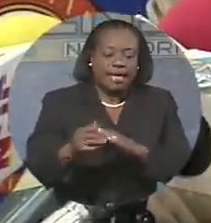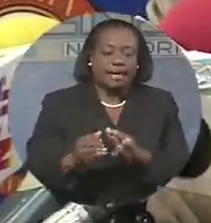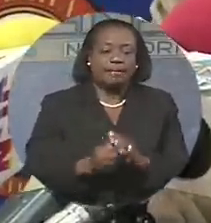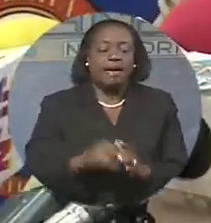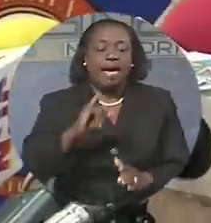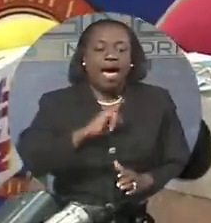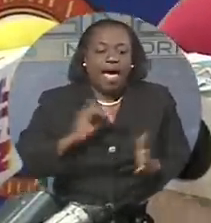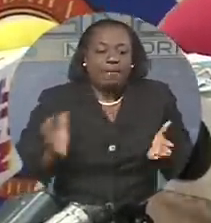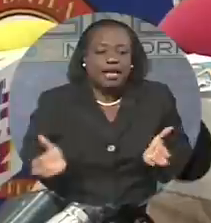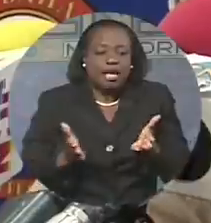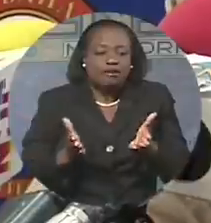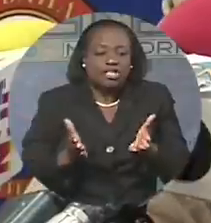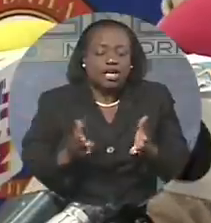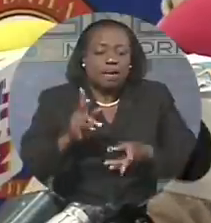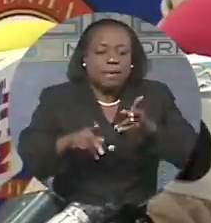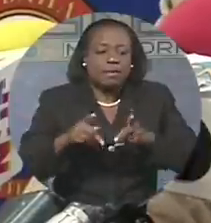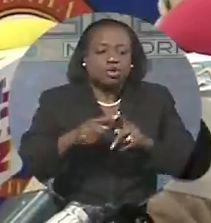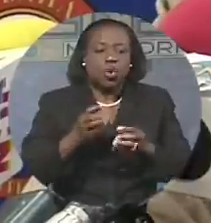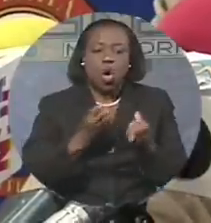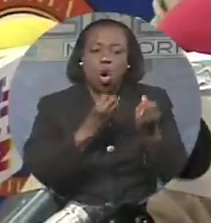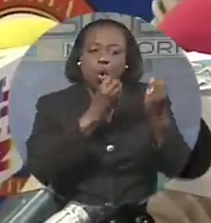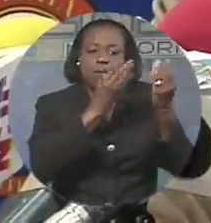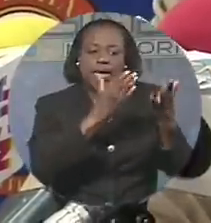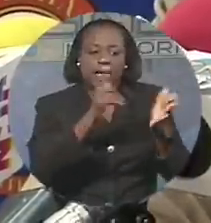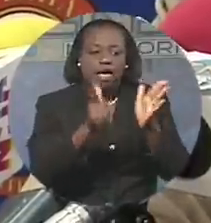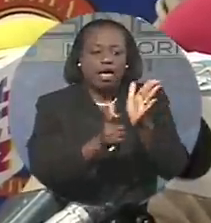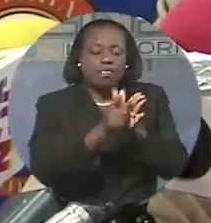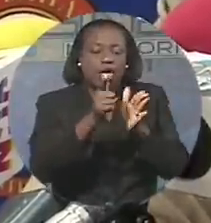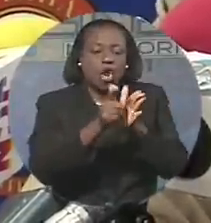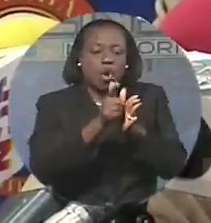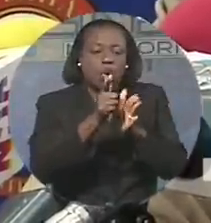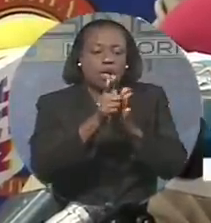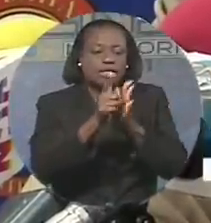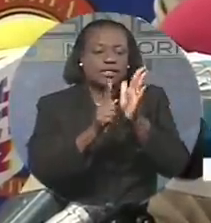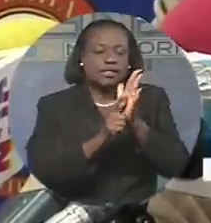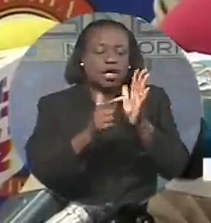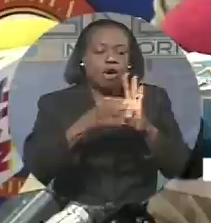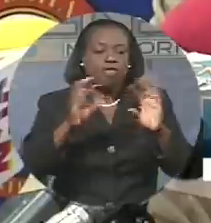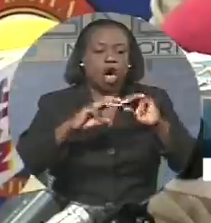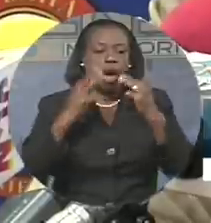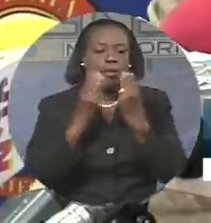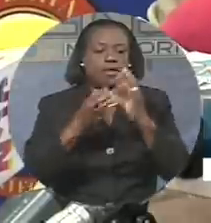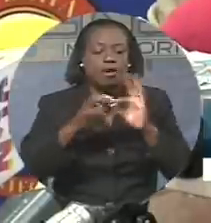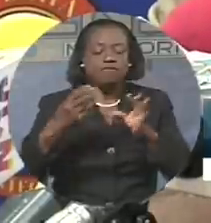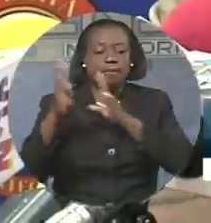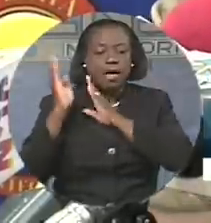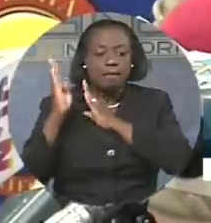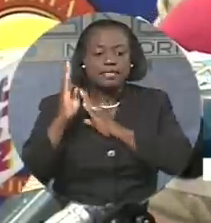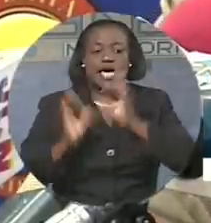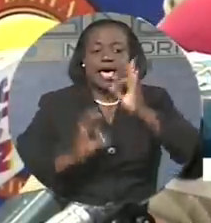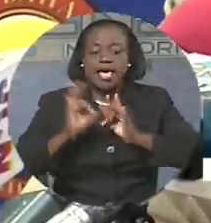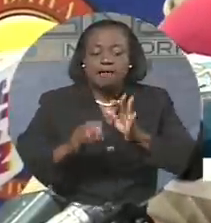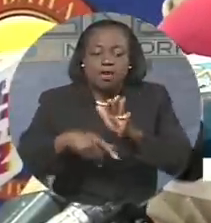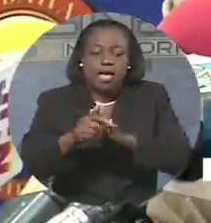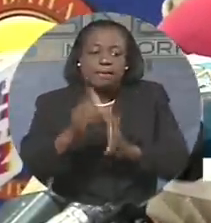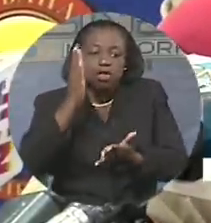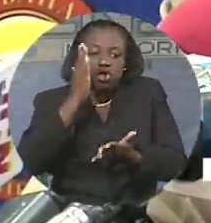I am encouraging people to obey the laws of the Commonwealth of the Bahamas, and if you're gambling, you should stop, yes. And the issue to say that, well, you